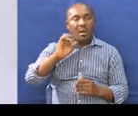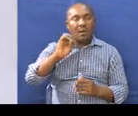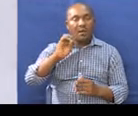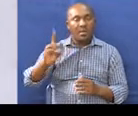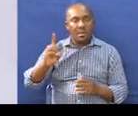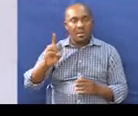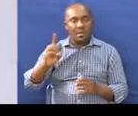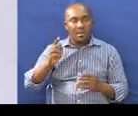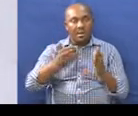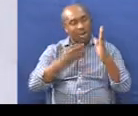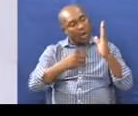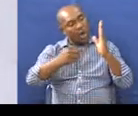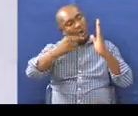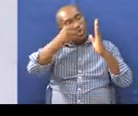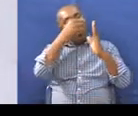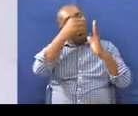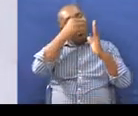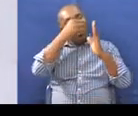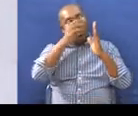of solution C.